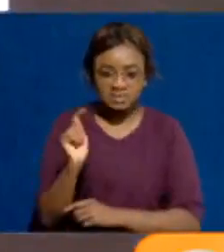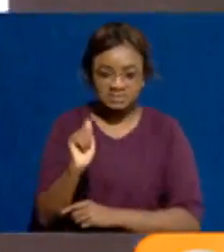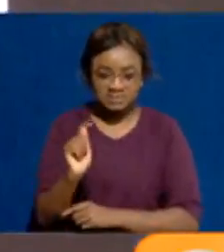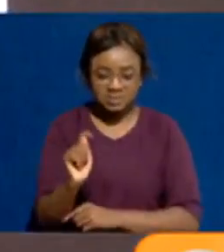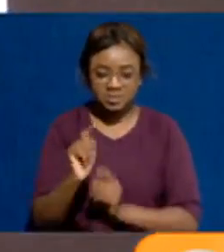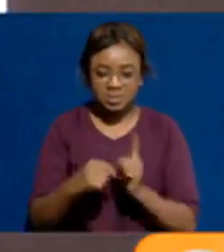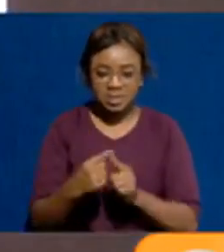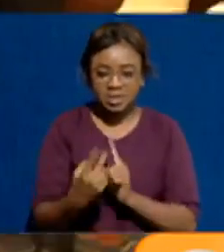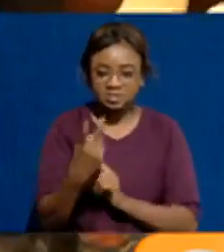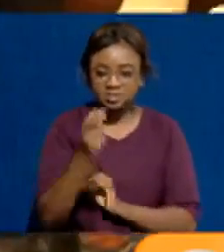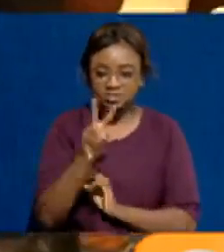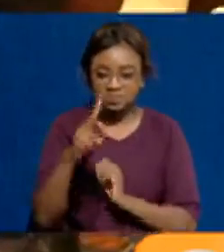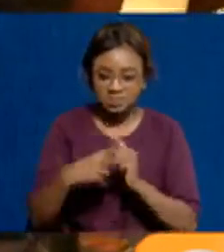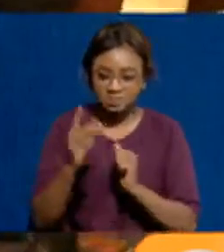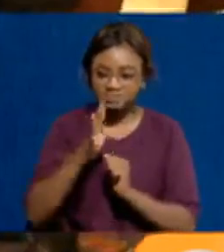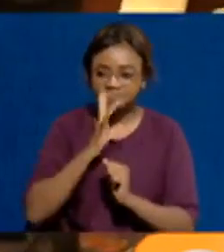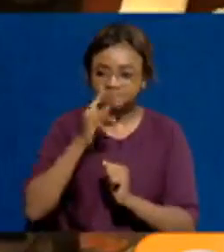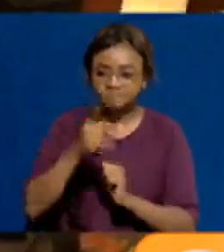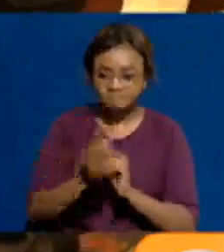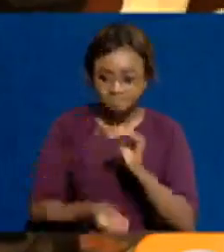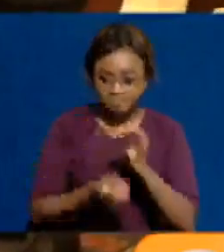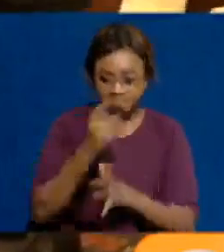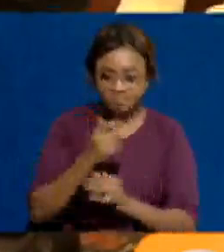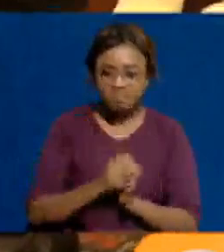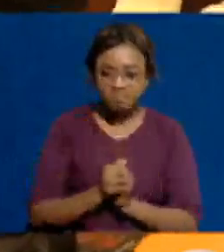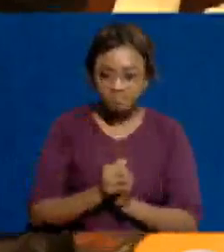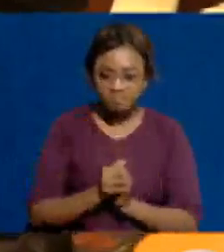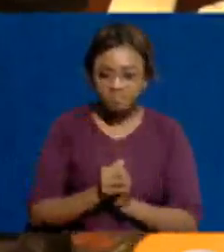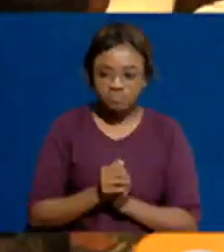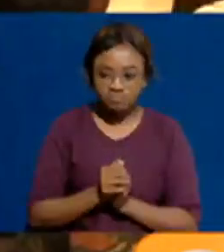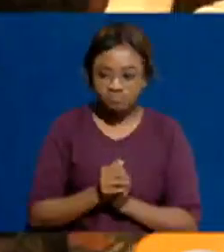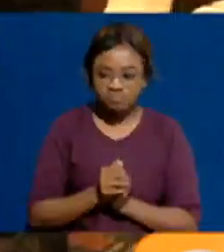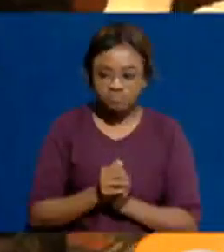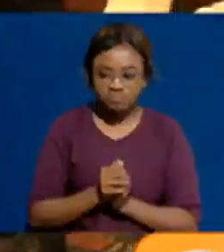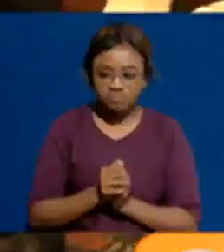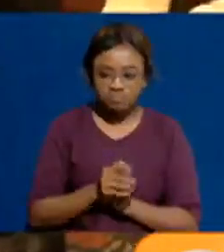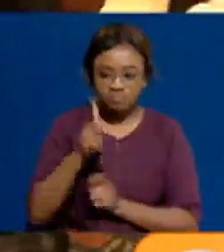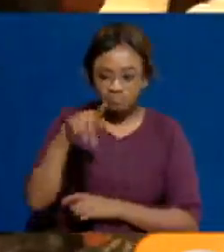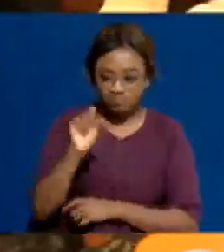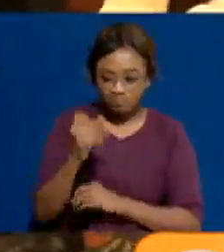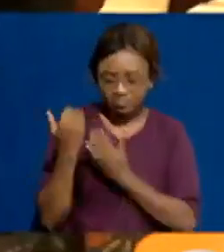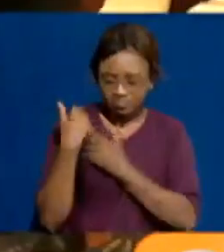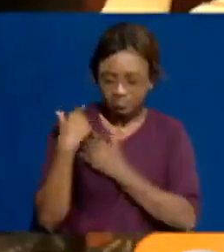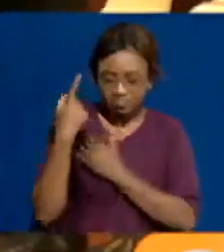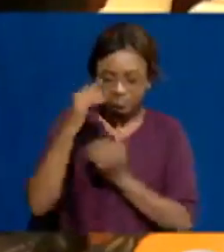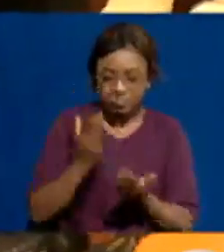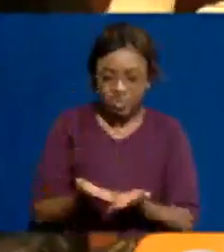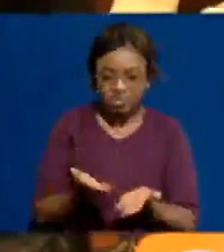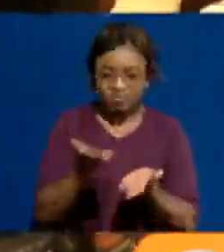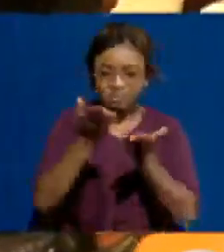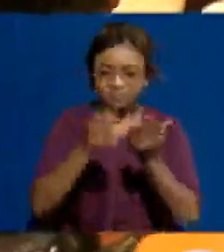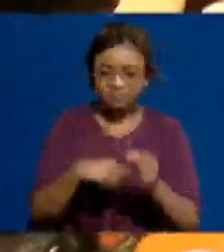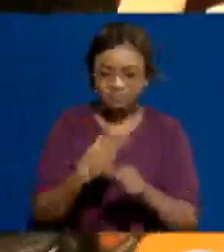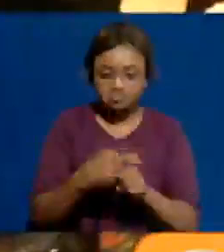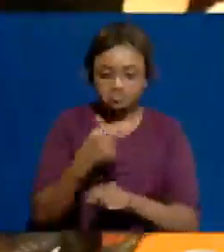2027. Speaking during the launch, the principal secretary in charge of investment promotion, Abubakar Hassan Abubakar, emphasized